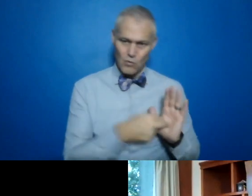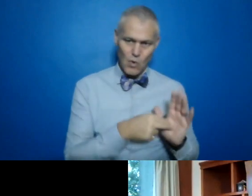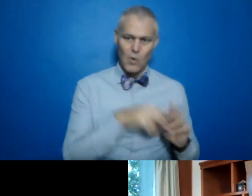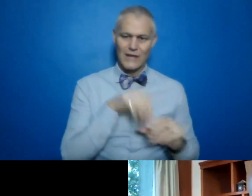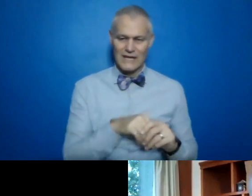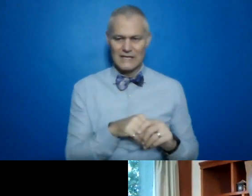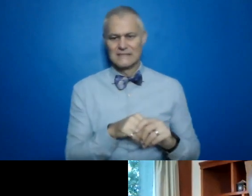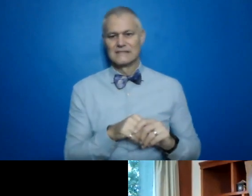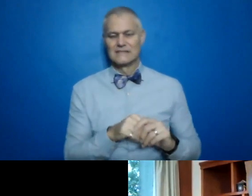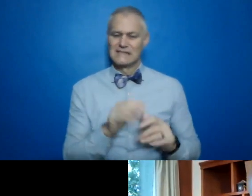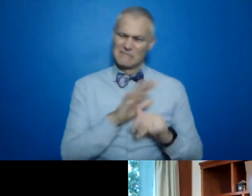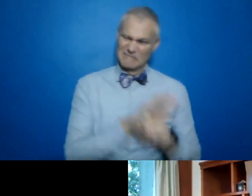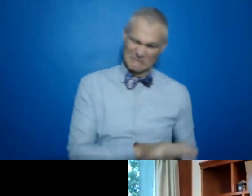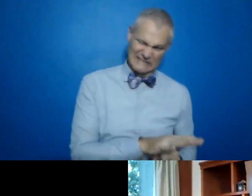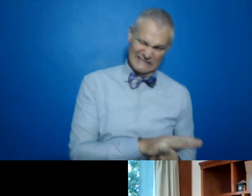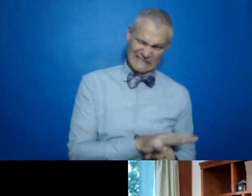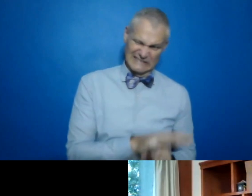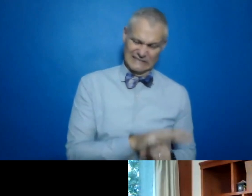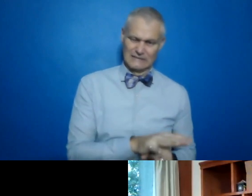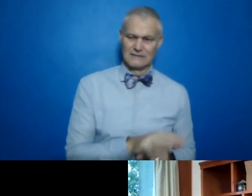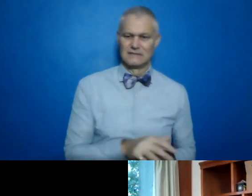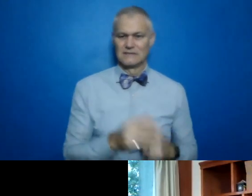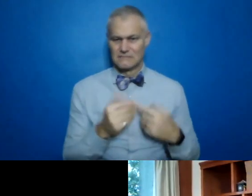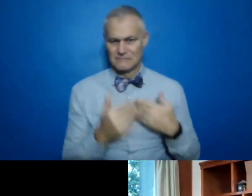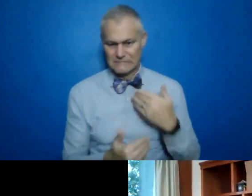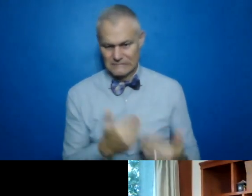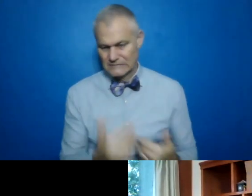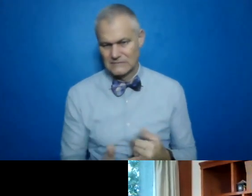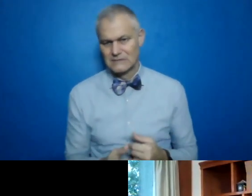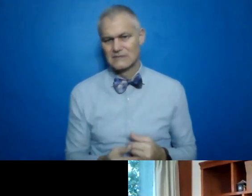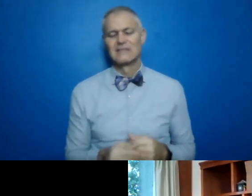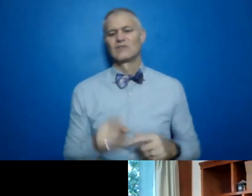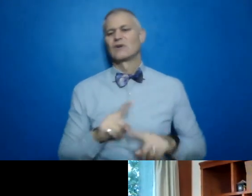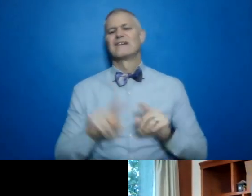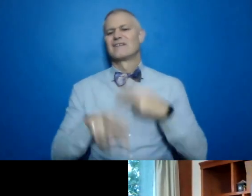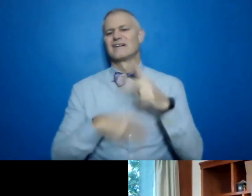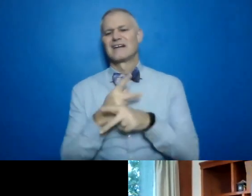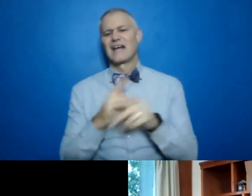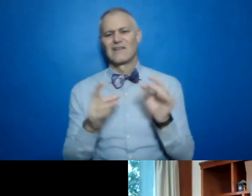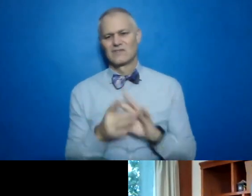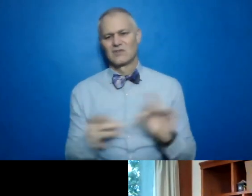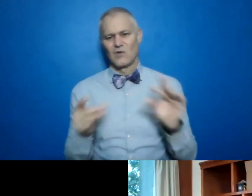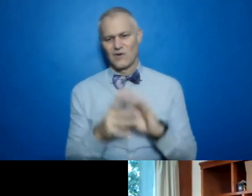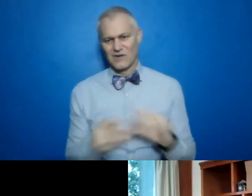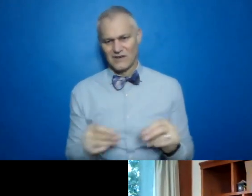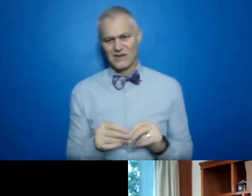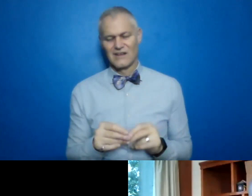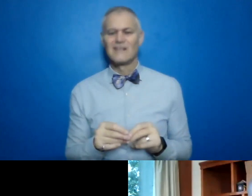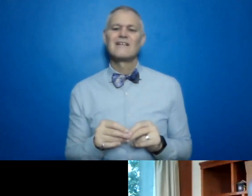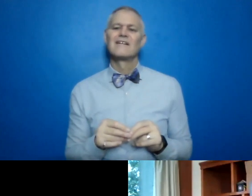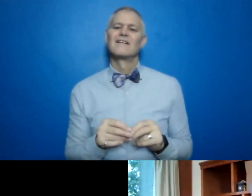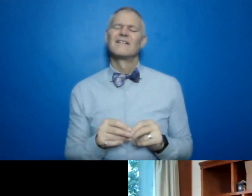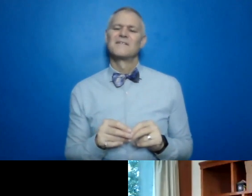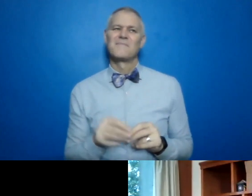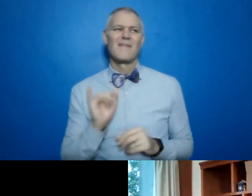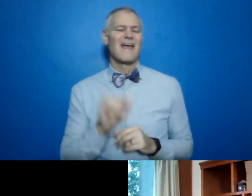the repressive order and maintaining a repressive order. And so they have to tell a different kind of story. So the exportation of kind of